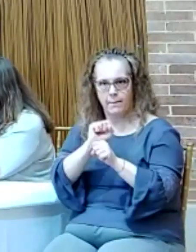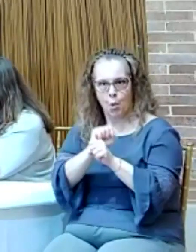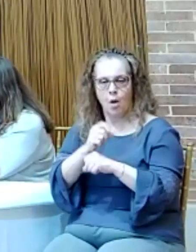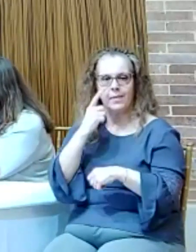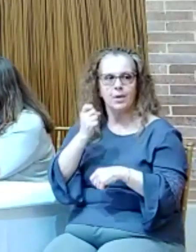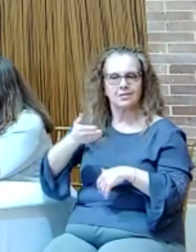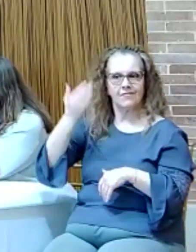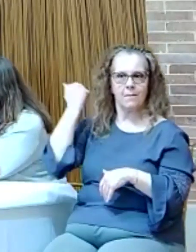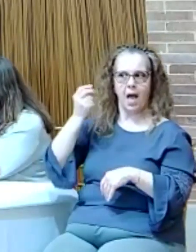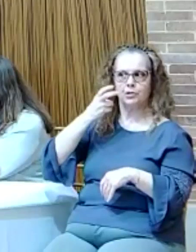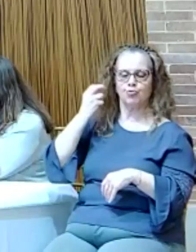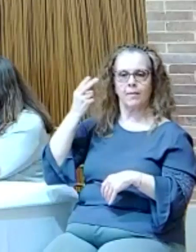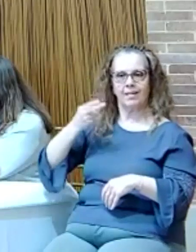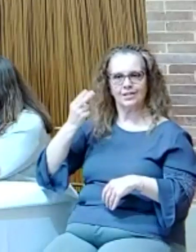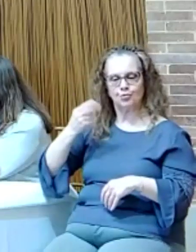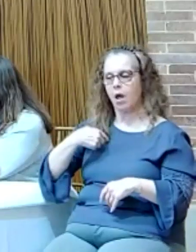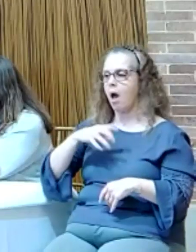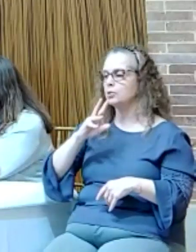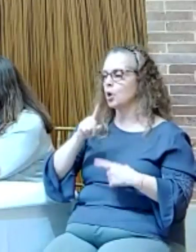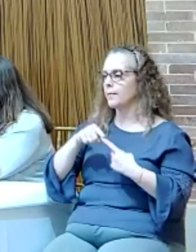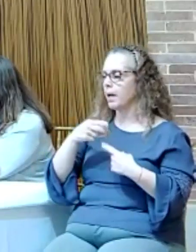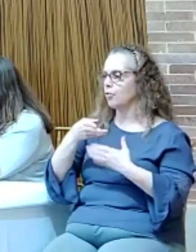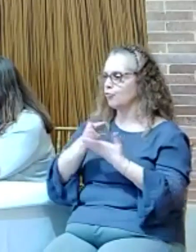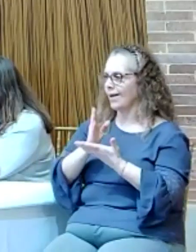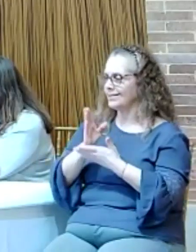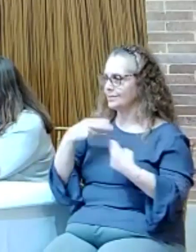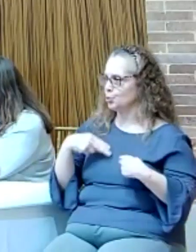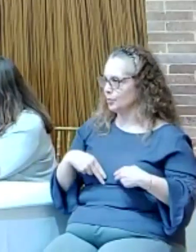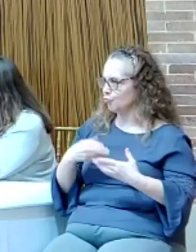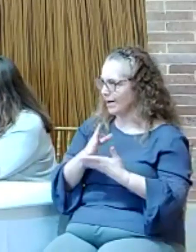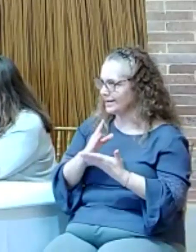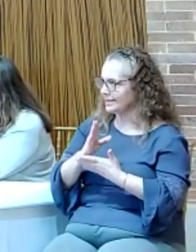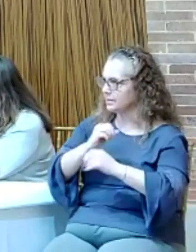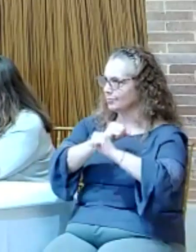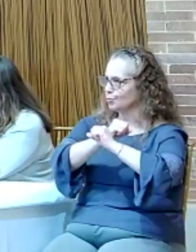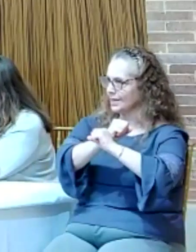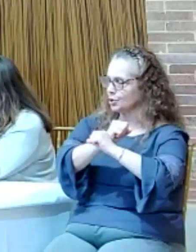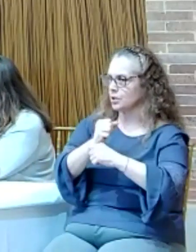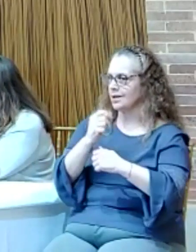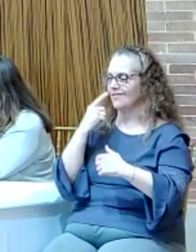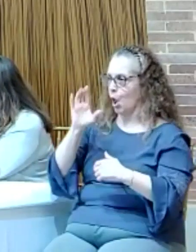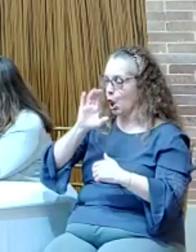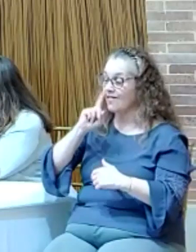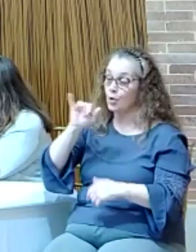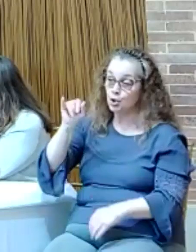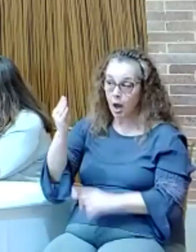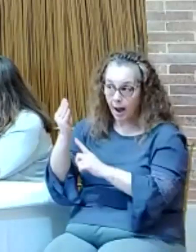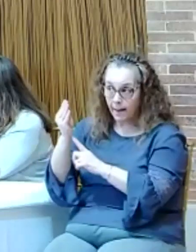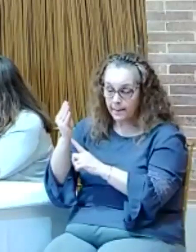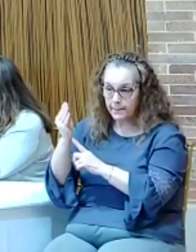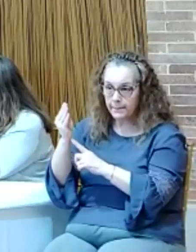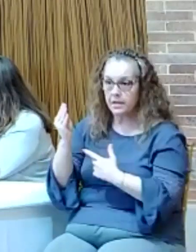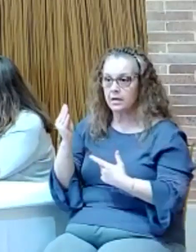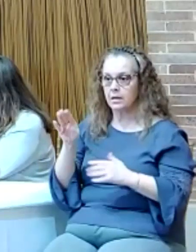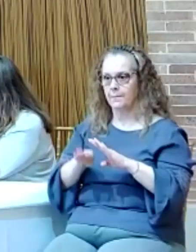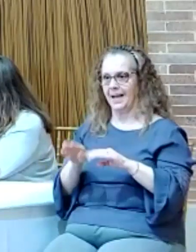and we I talked about the rights that are associated in the human rights law about protections and seeking jobs that's based upon